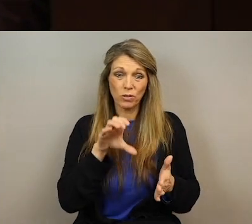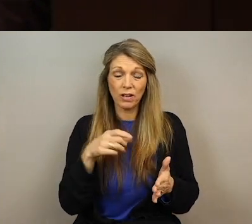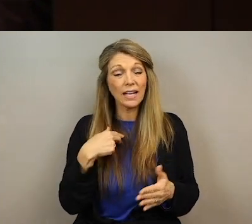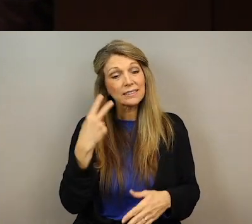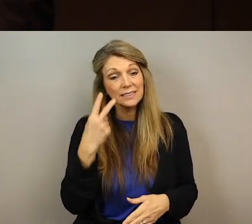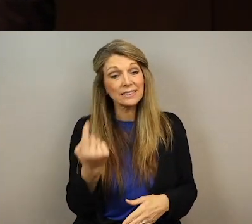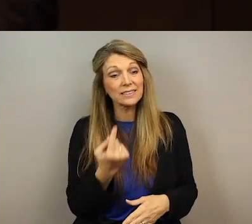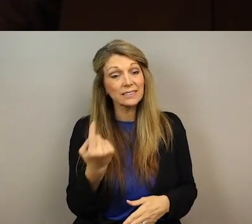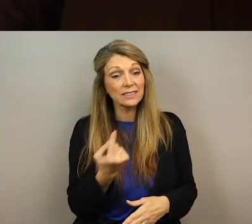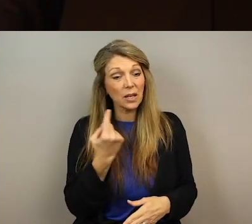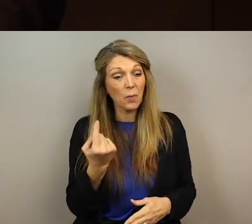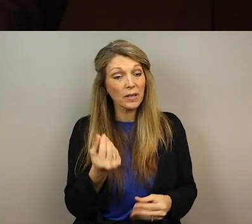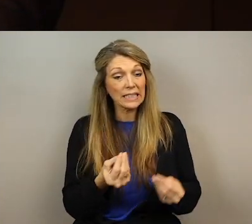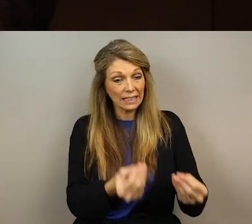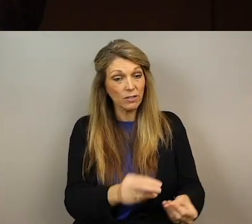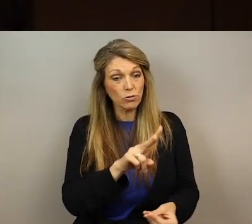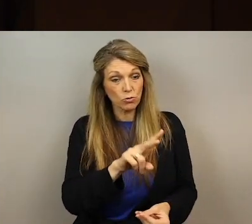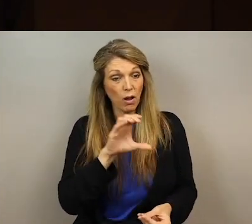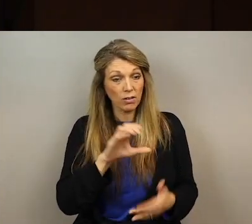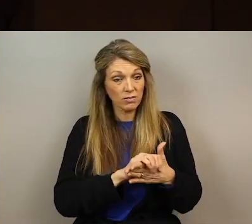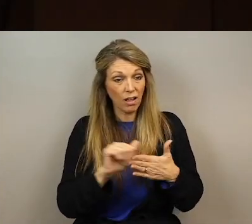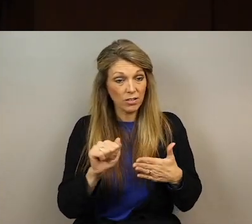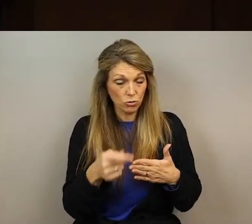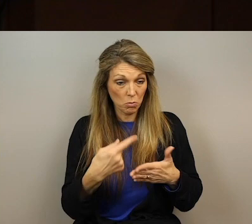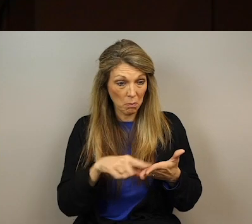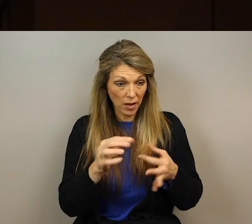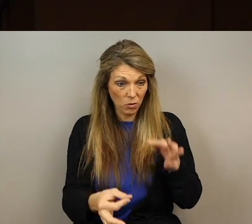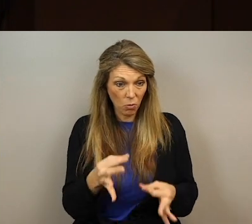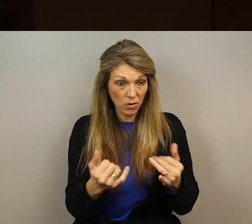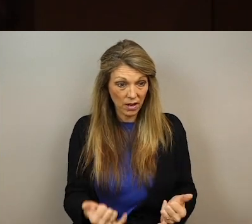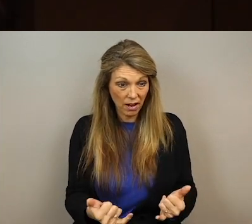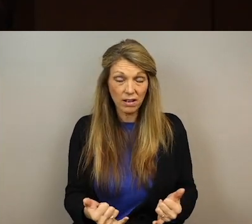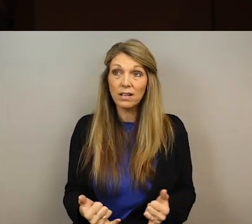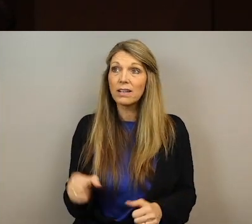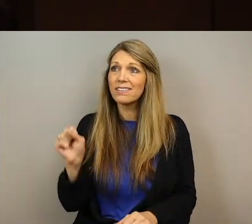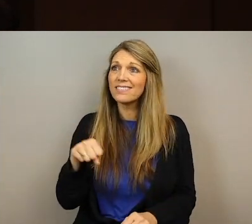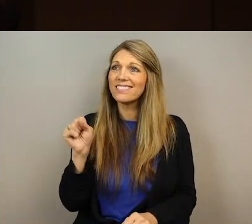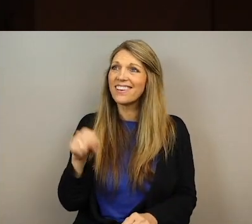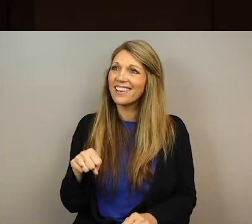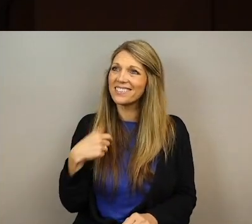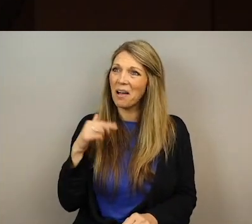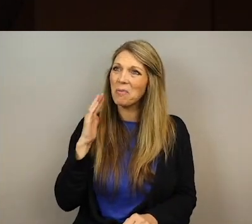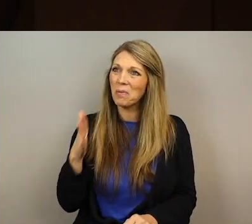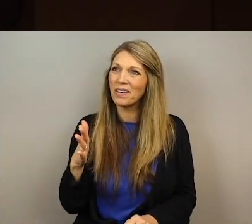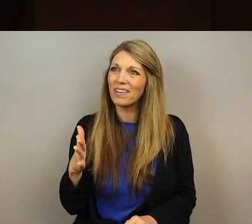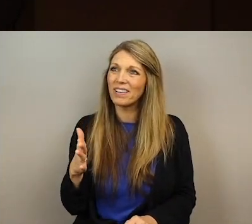you $200. Would you like to pay the court now?" The young lady said, "Yes, sir, I would."